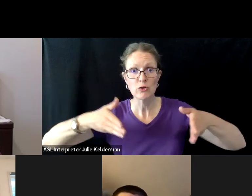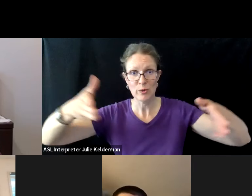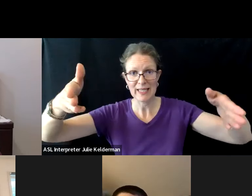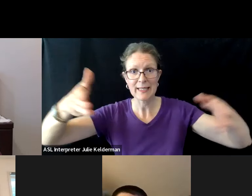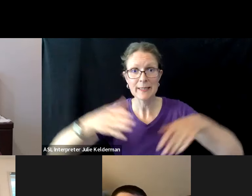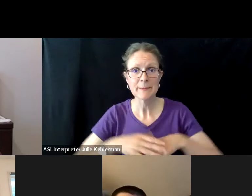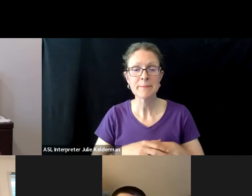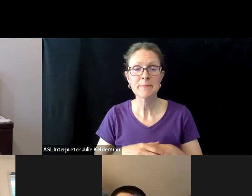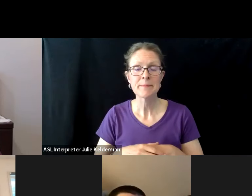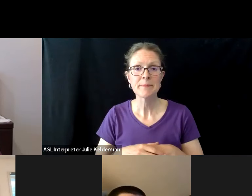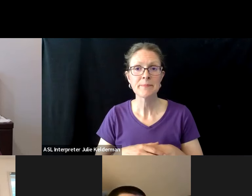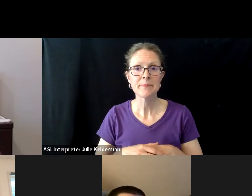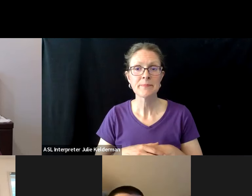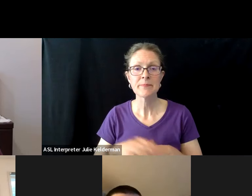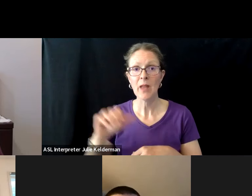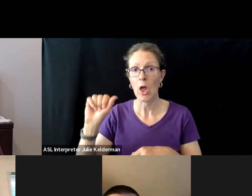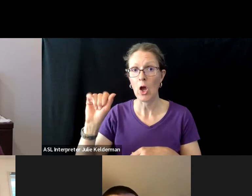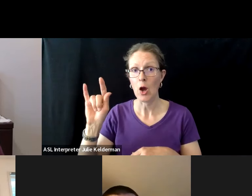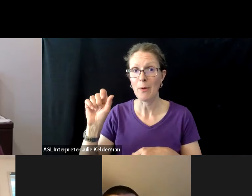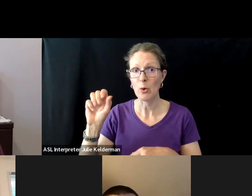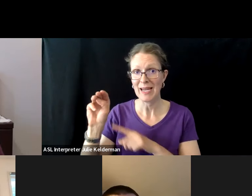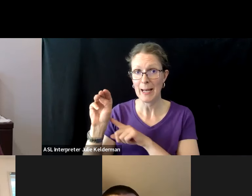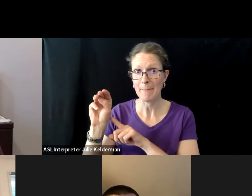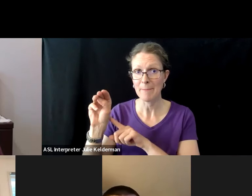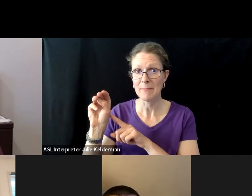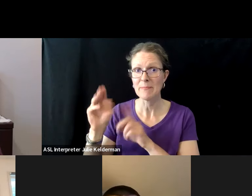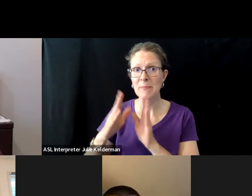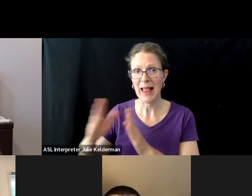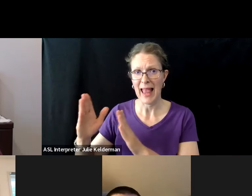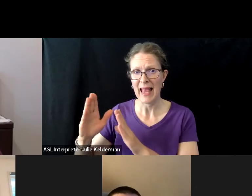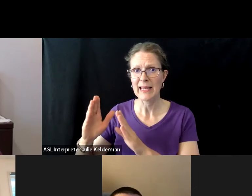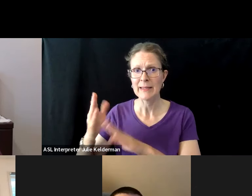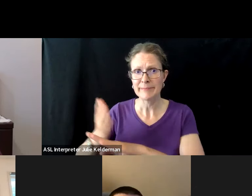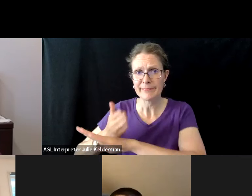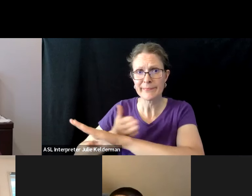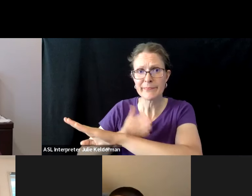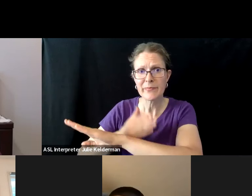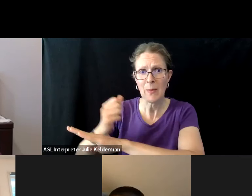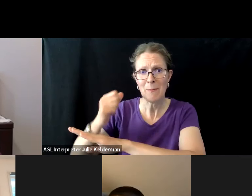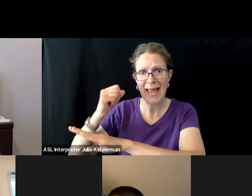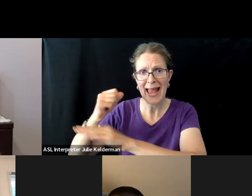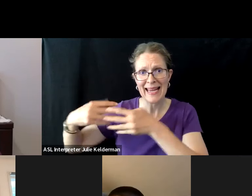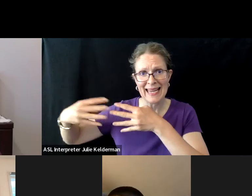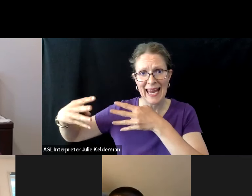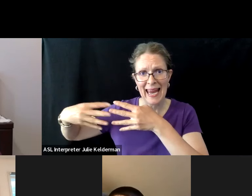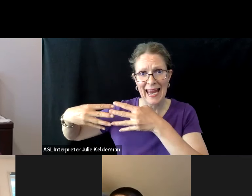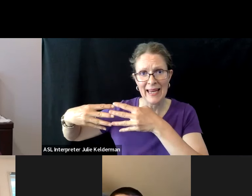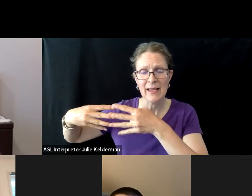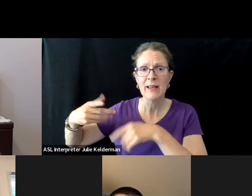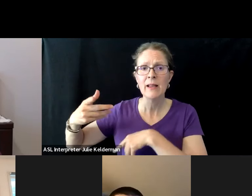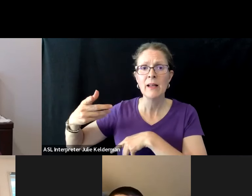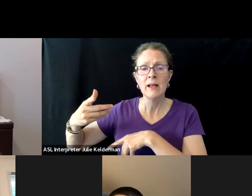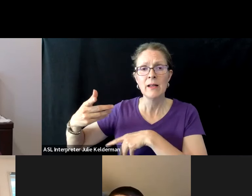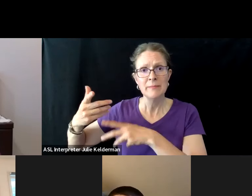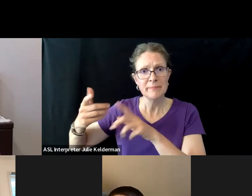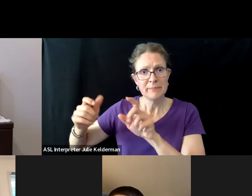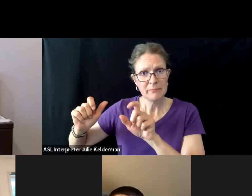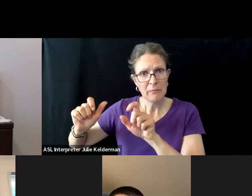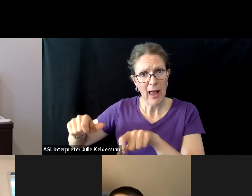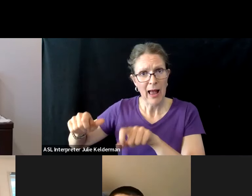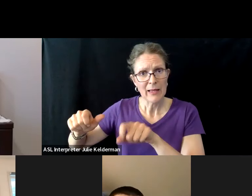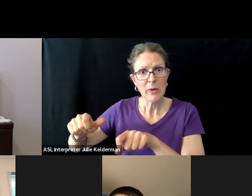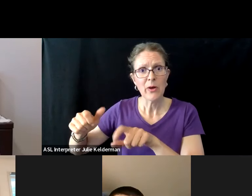The Arboretum is planning on redoing its back gate. It is potentially possible that one could make an argument that